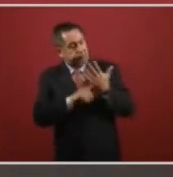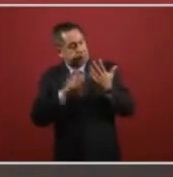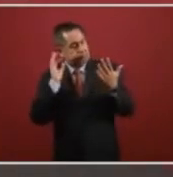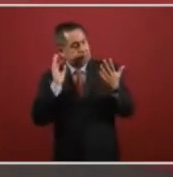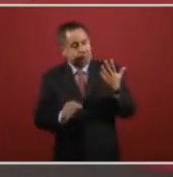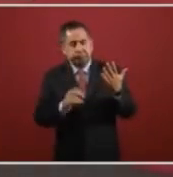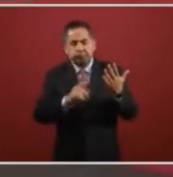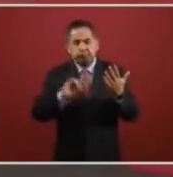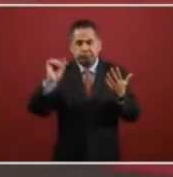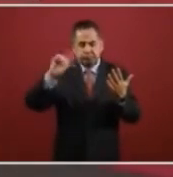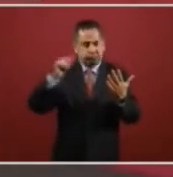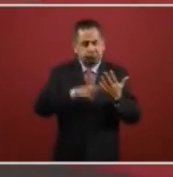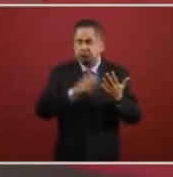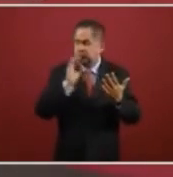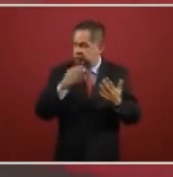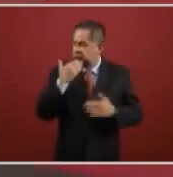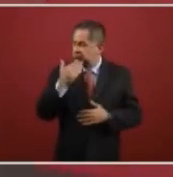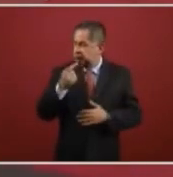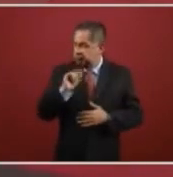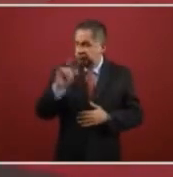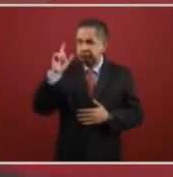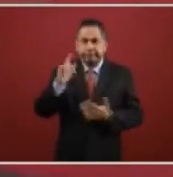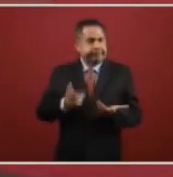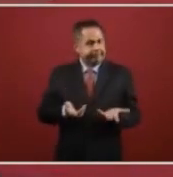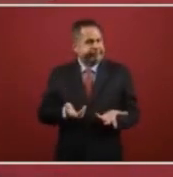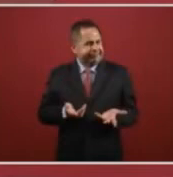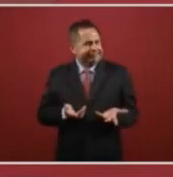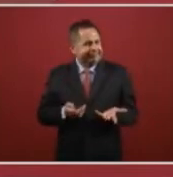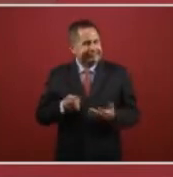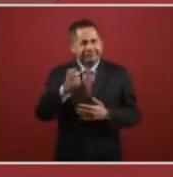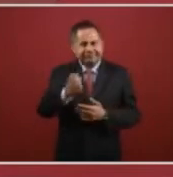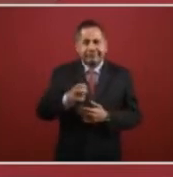that there be good examples from the authorities.